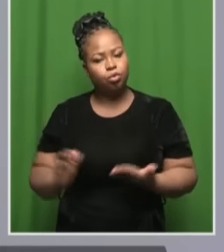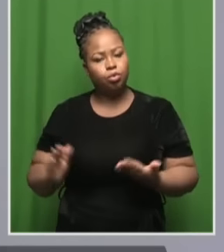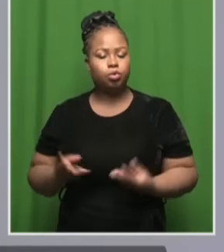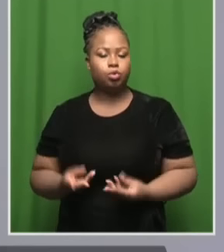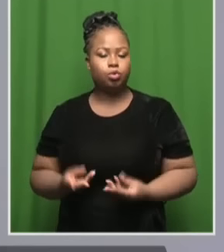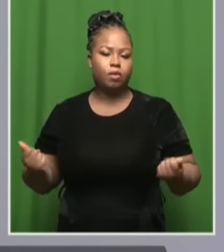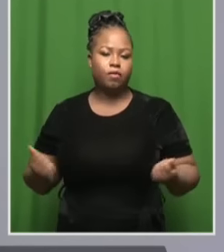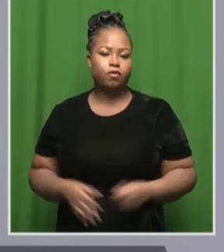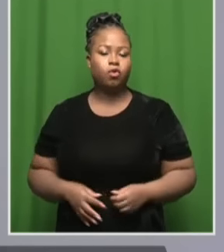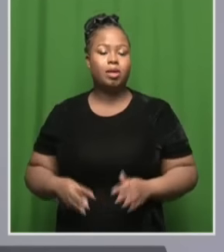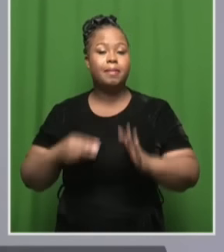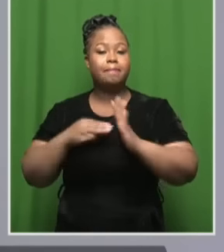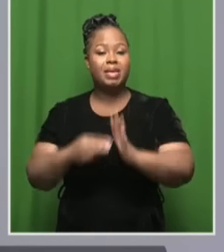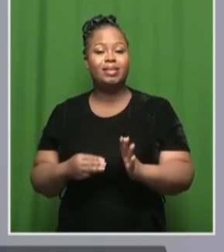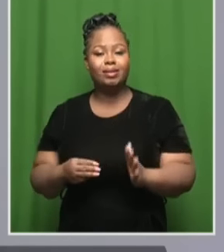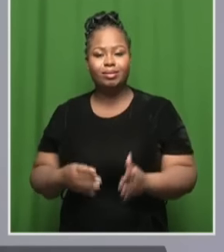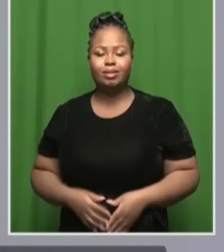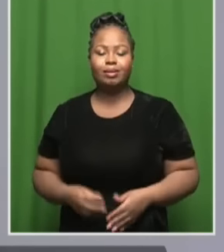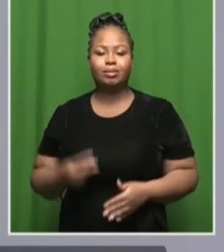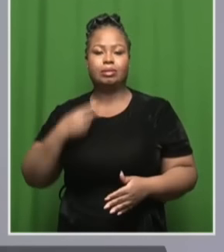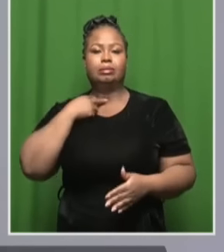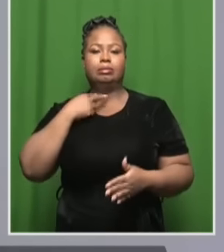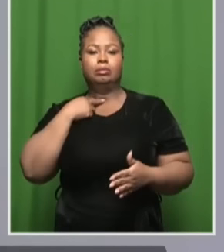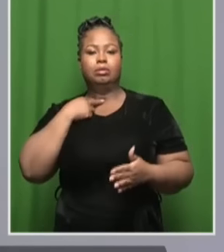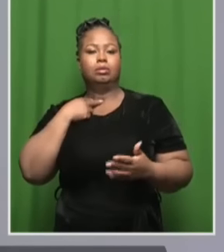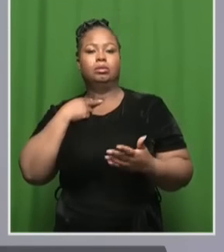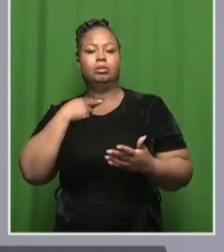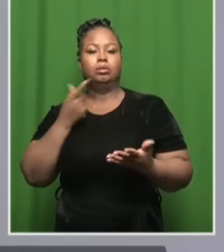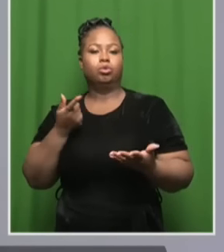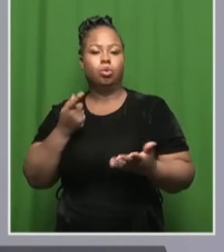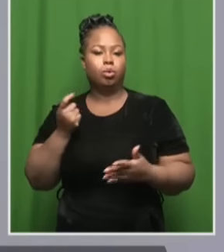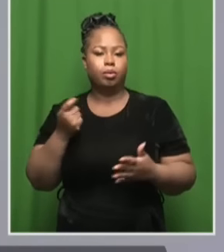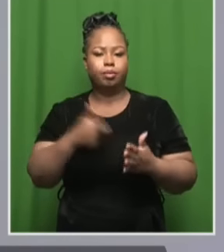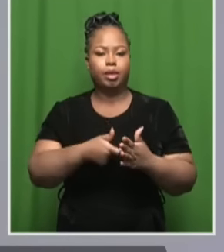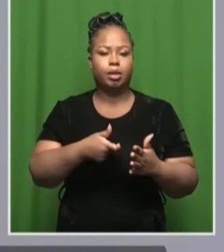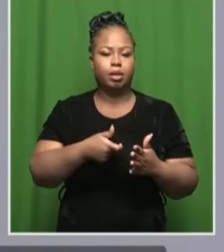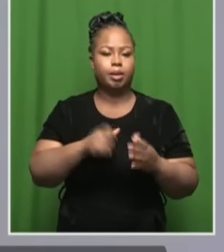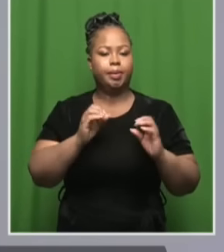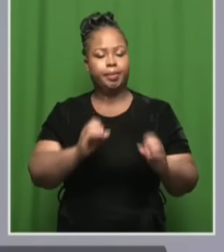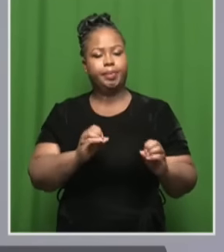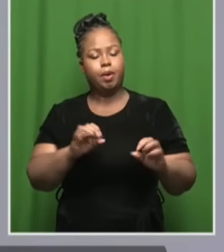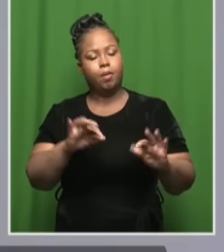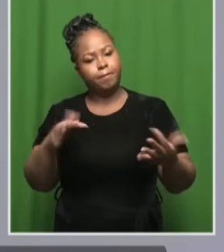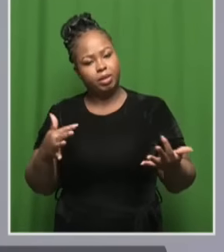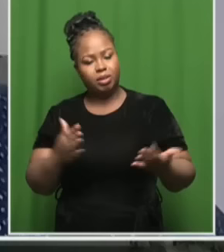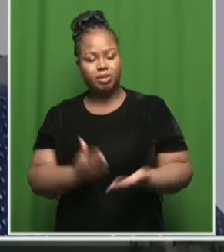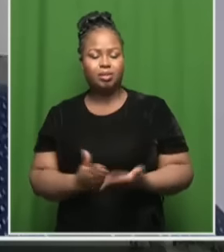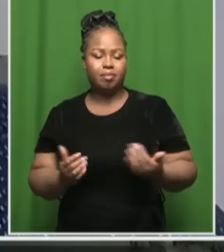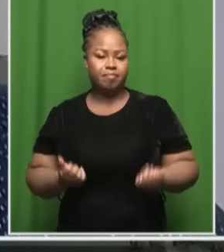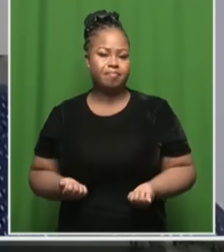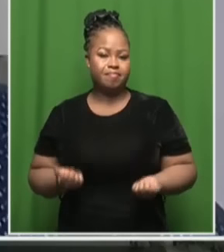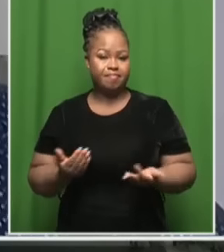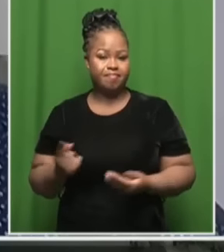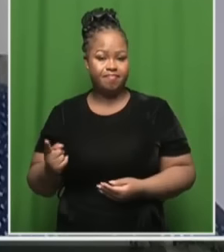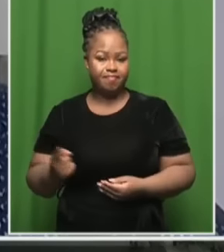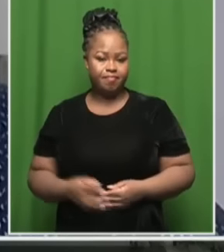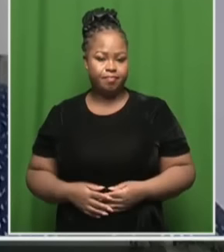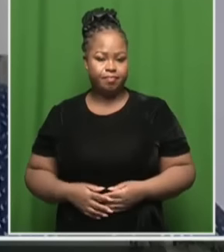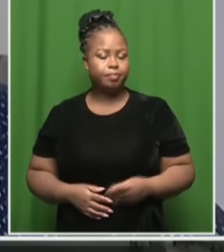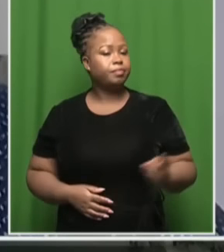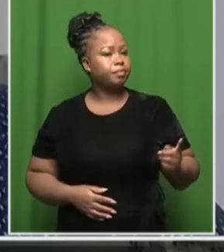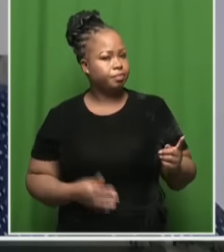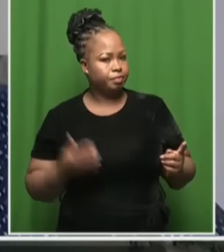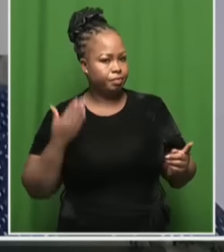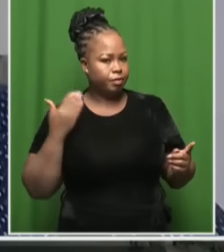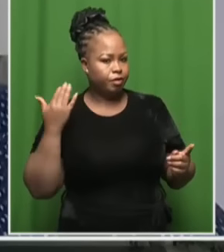non-vending meters or tampering of meters in our electricity sales business. And Dr. Mulaudzi, you mentioned